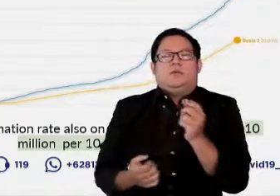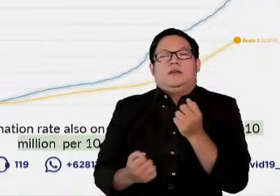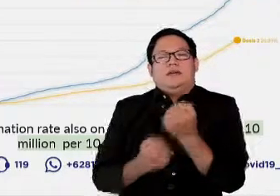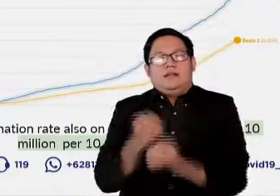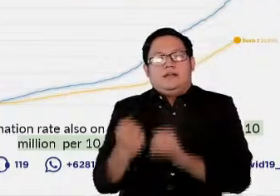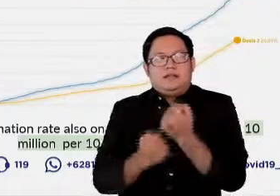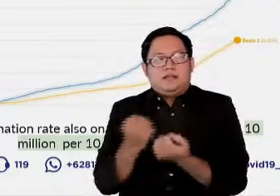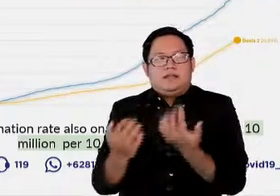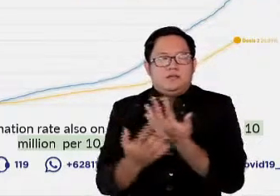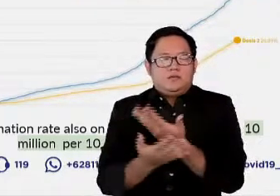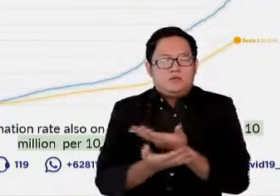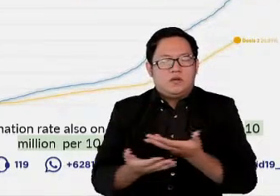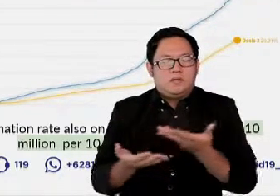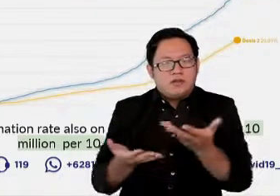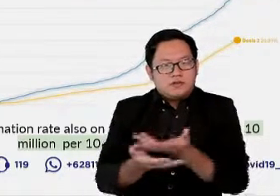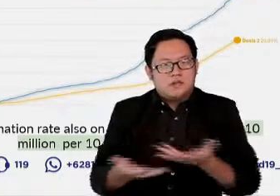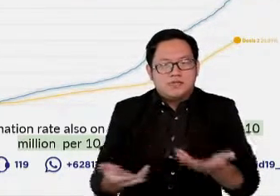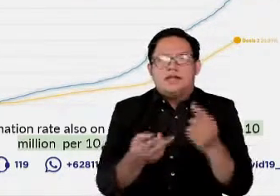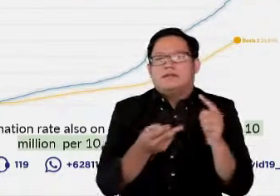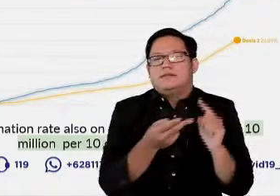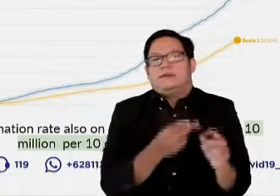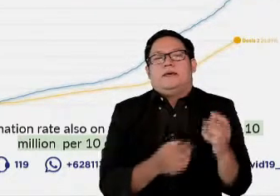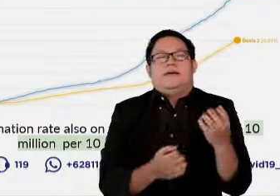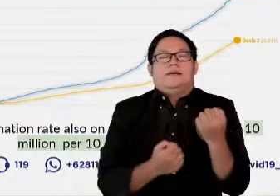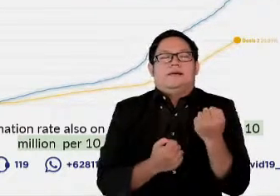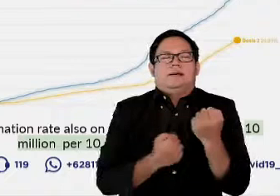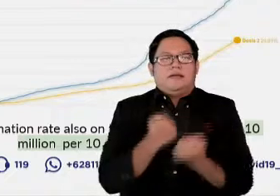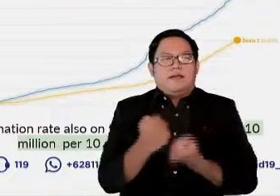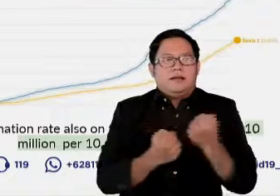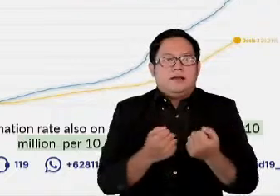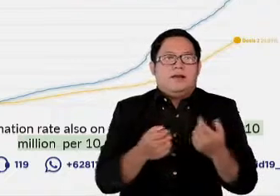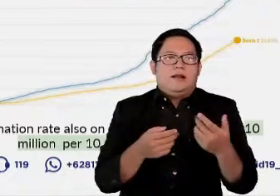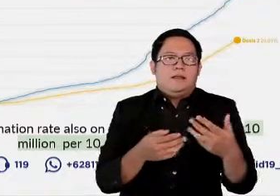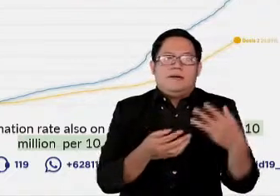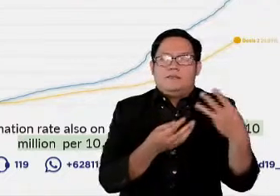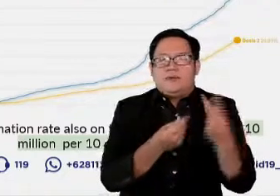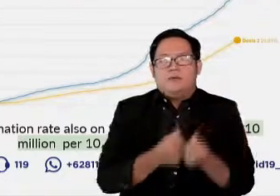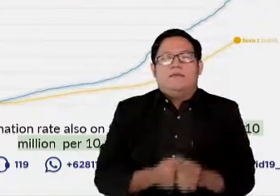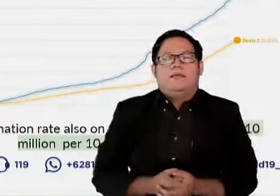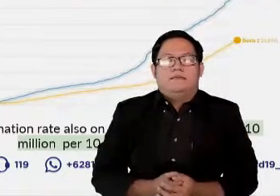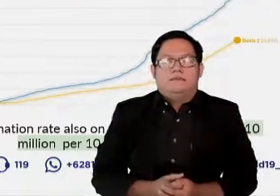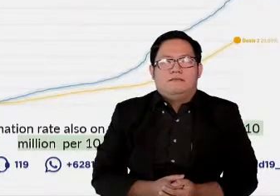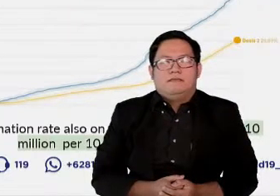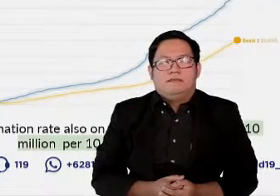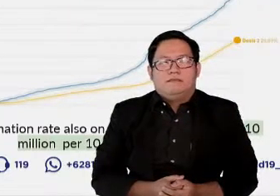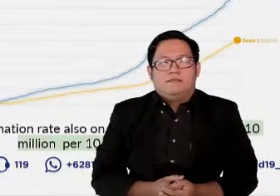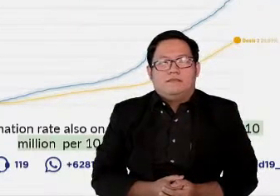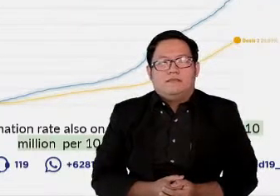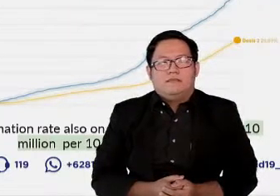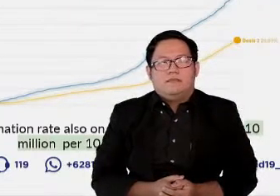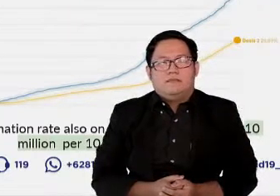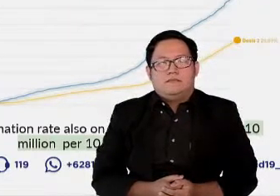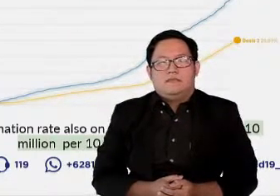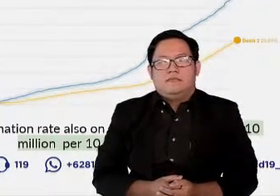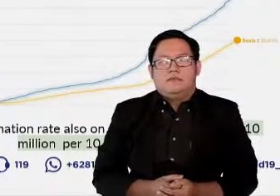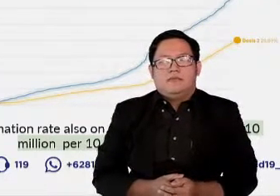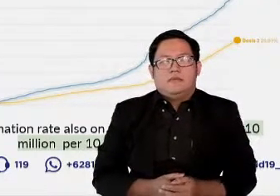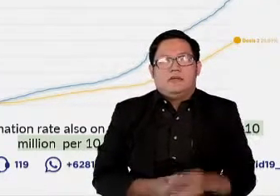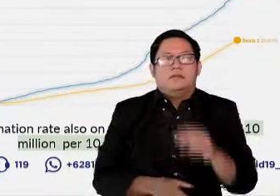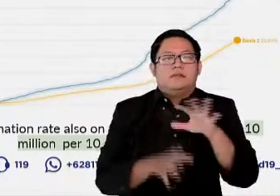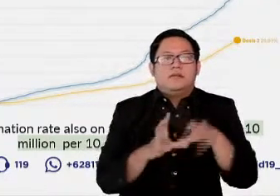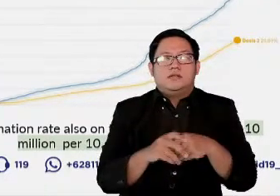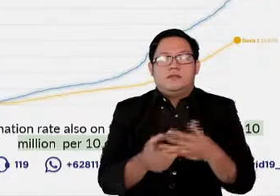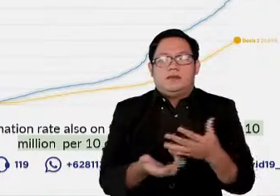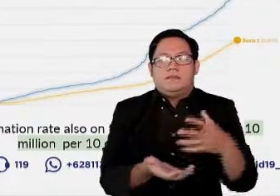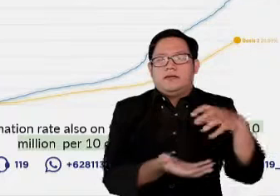was implemented on July 26 until now. The government also regulated travel both domestically and